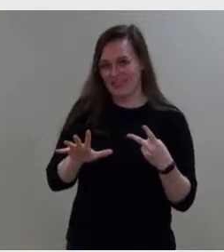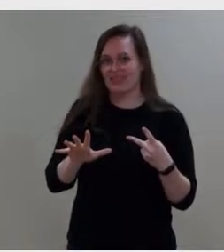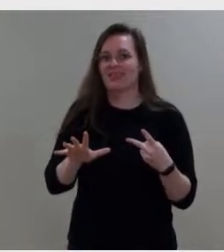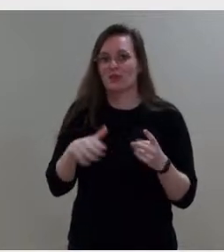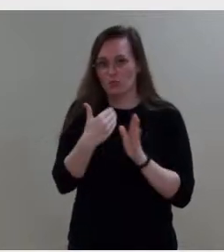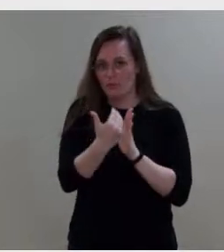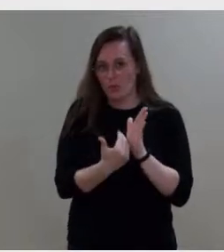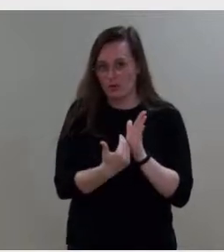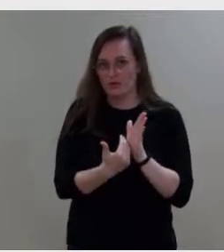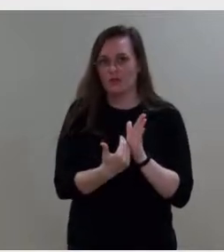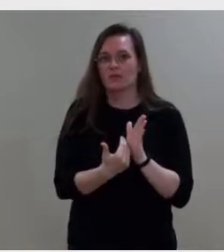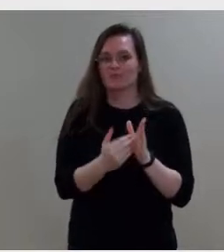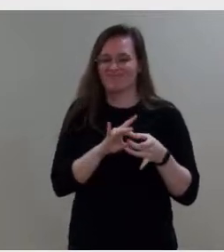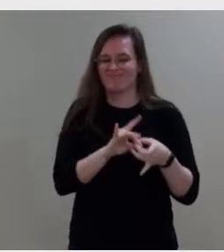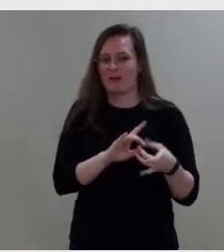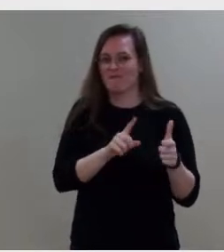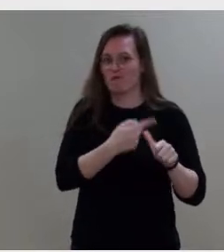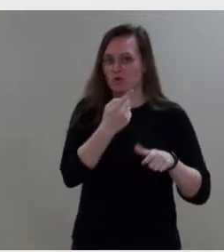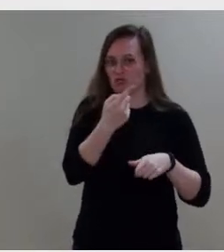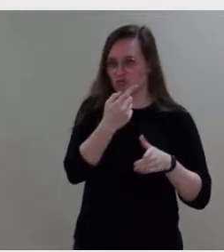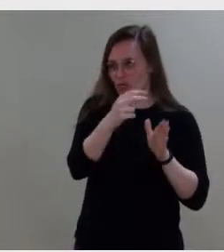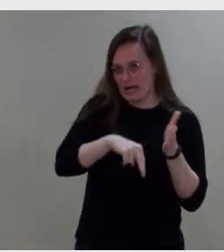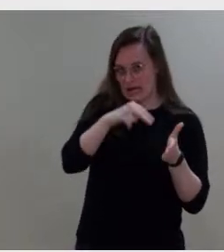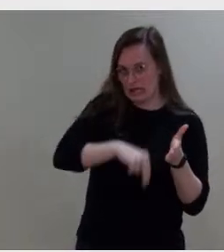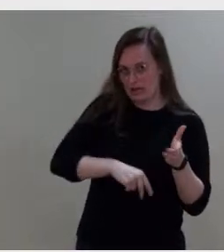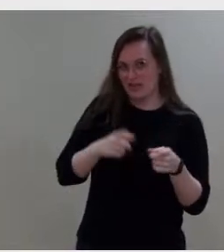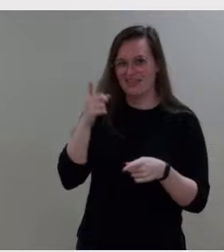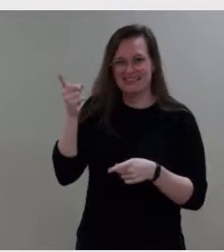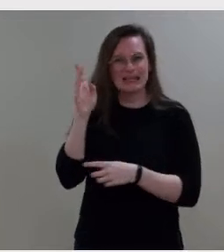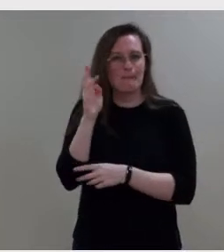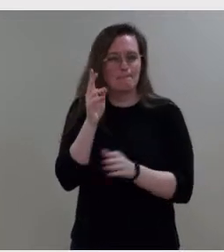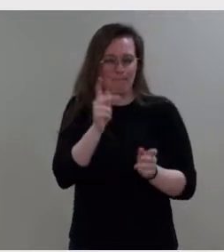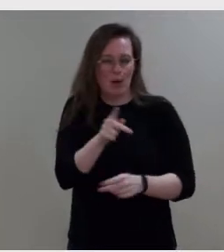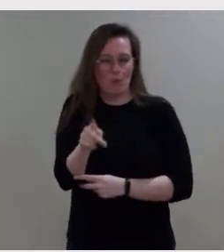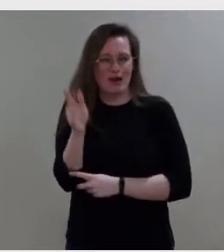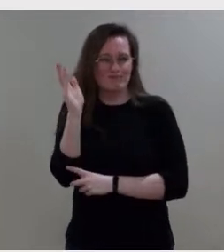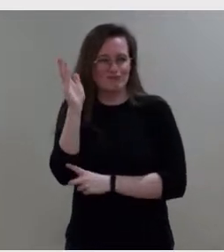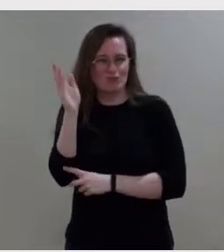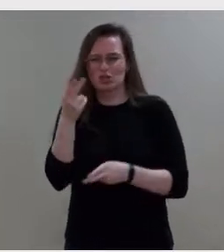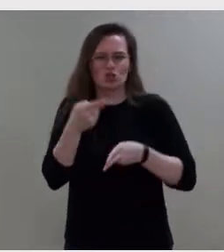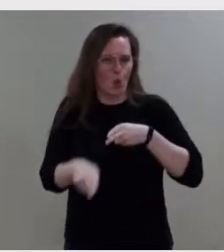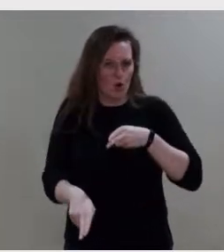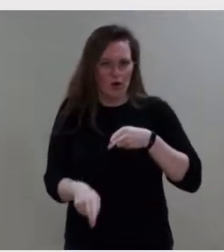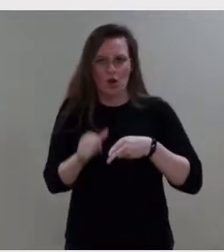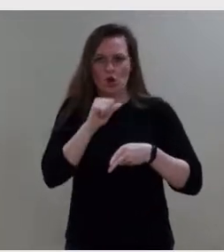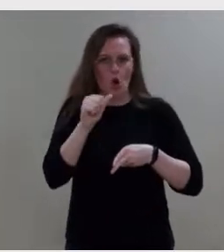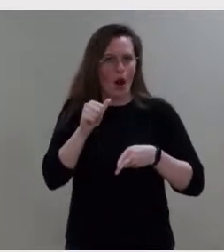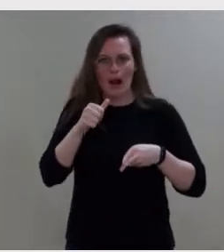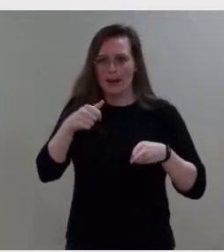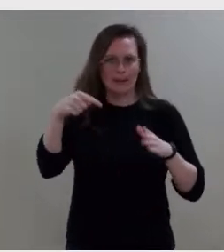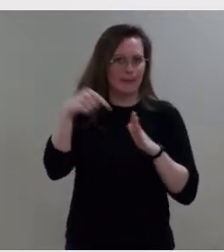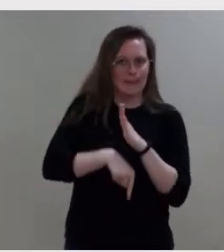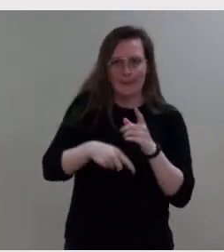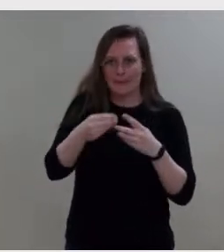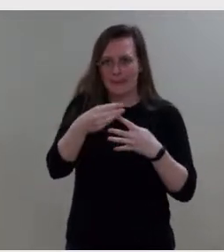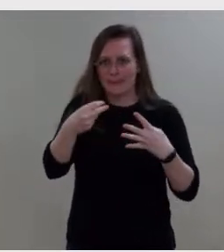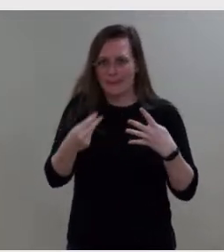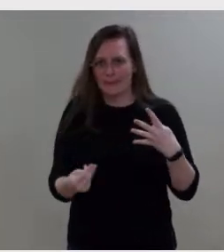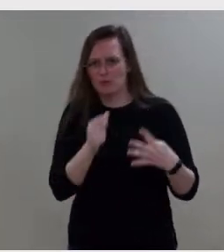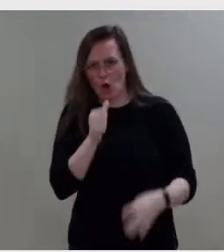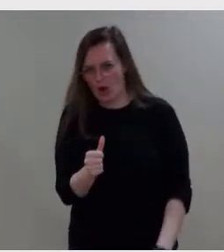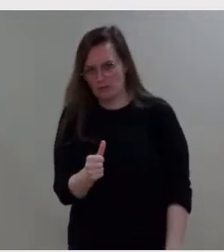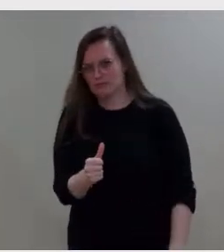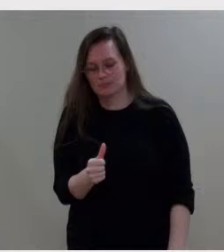reading. This is a brief PowerPoint presentation. It's not meant to capture all of the points that were presented in the report,